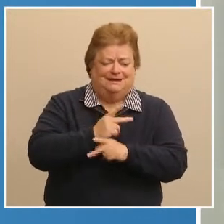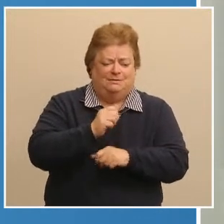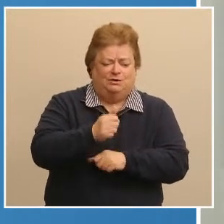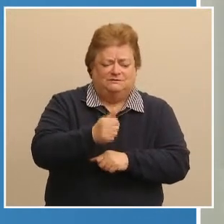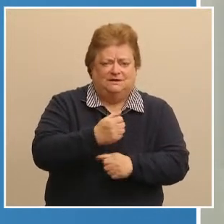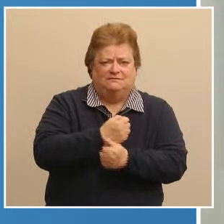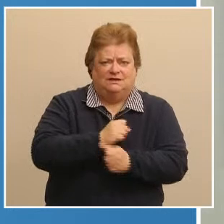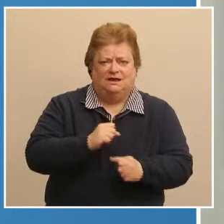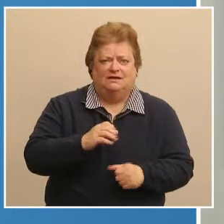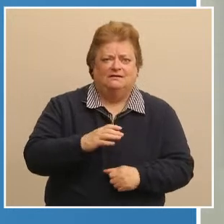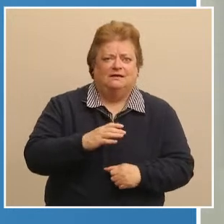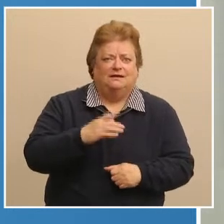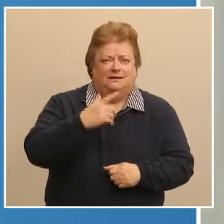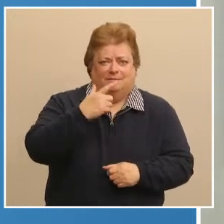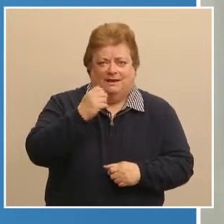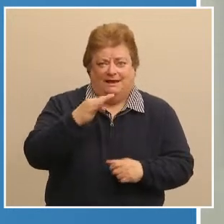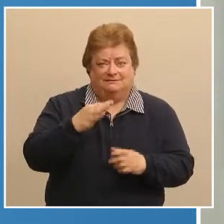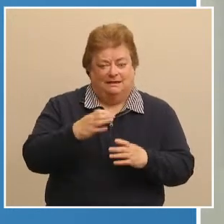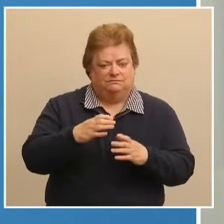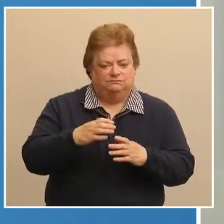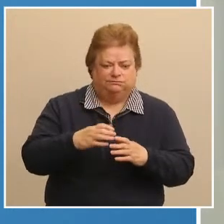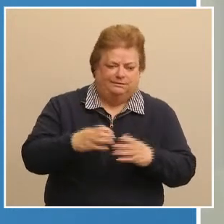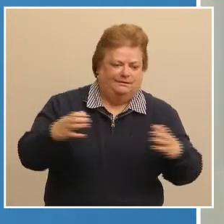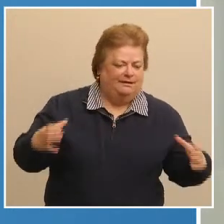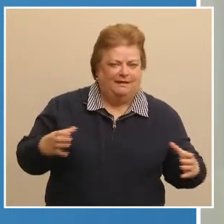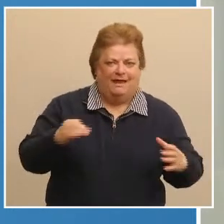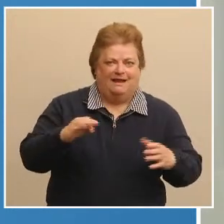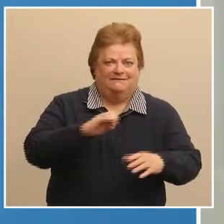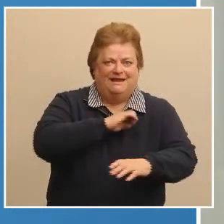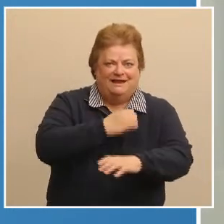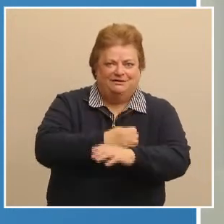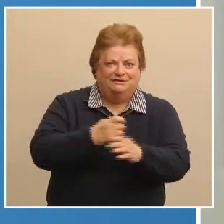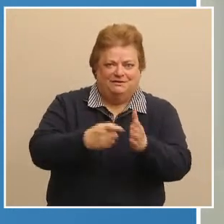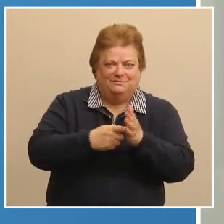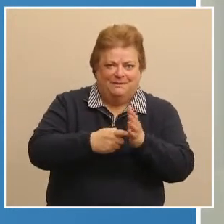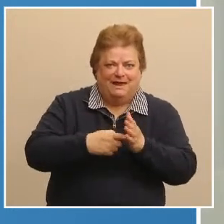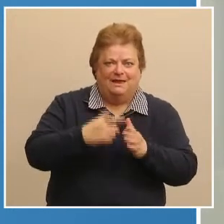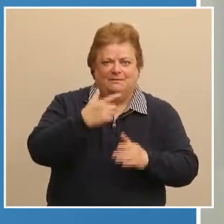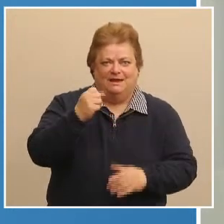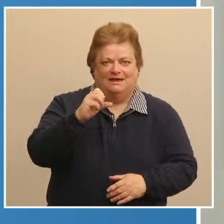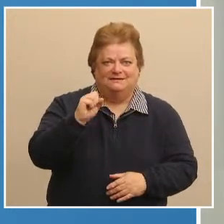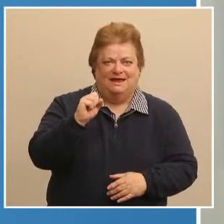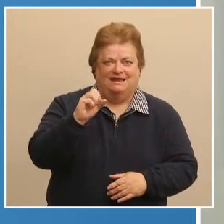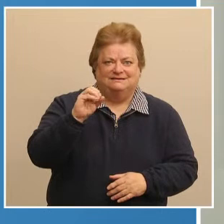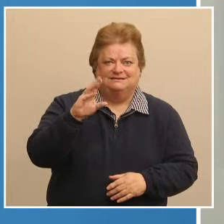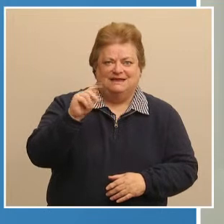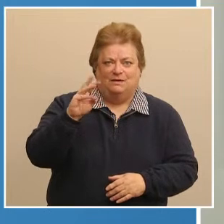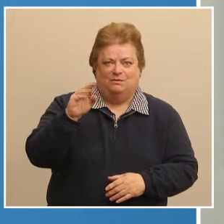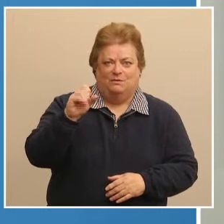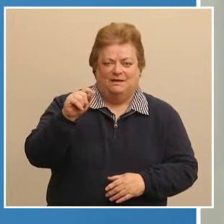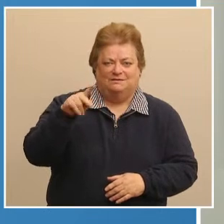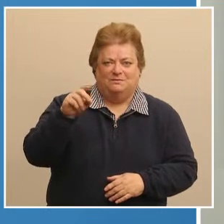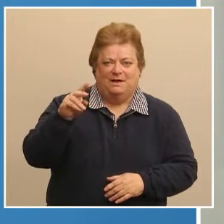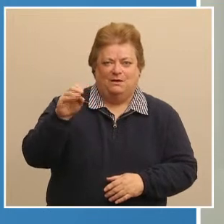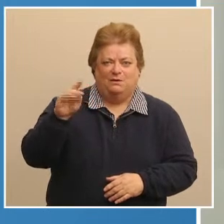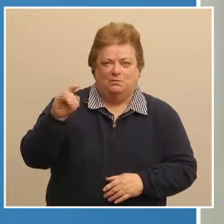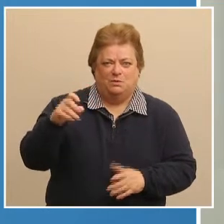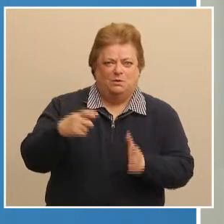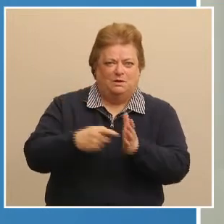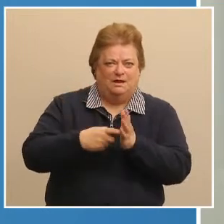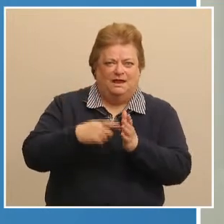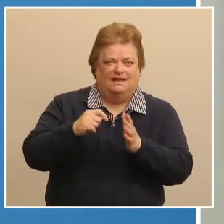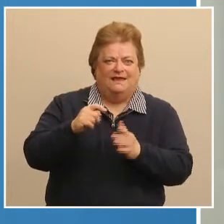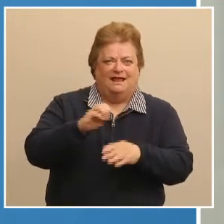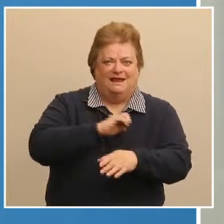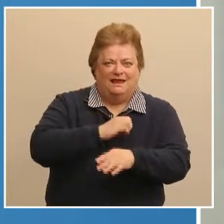Unprecedented energy demand due to record cold temperatures led the Southwest Power Pool to declare an energy emergency alert yesterday, one that required